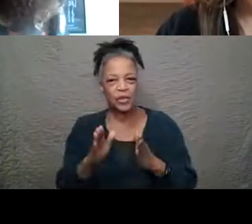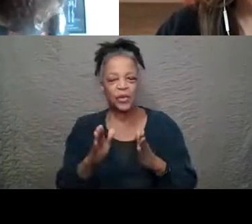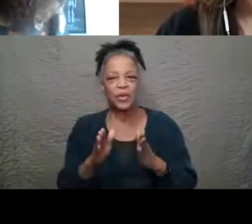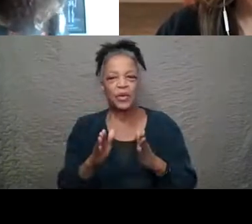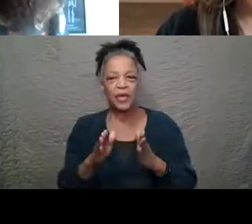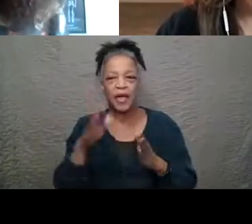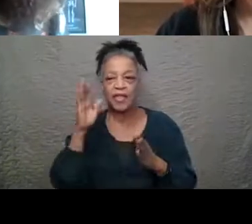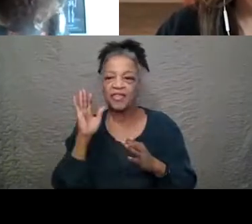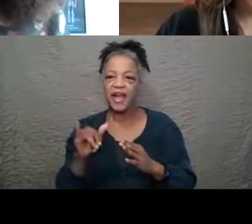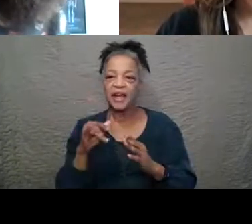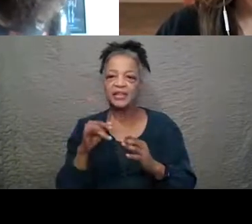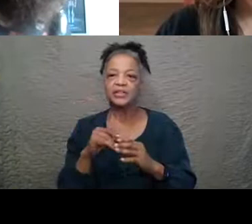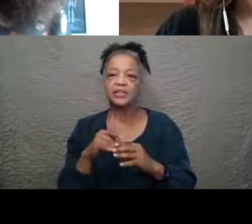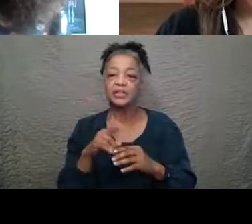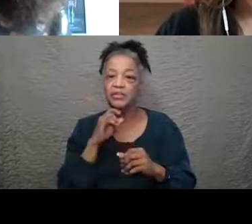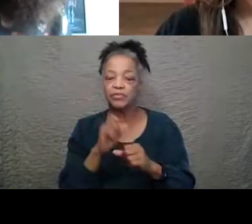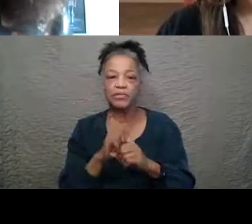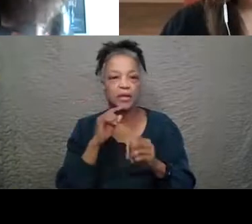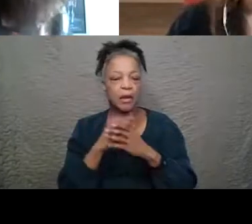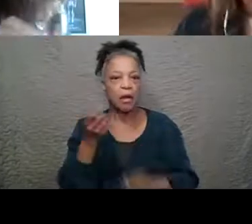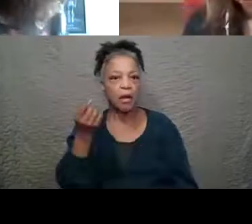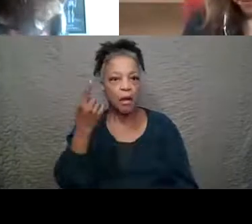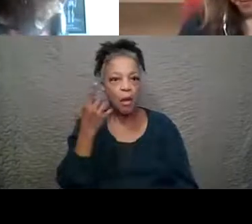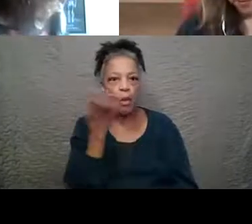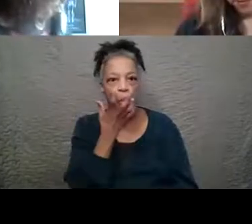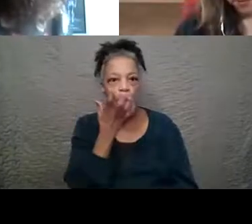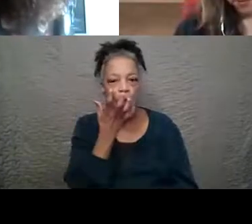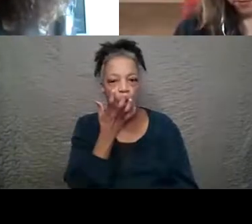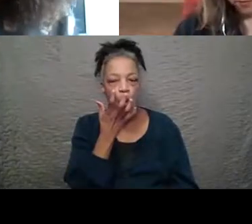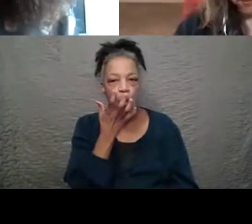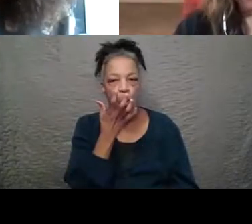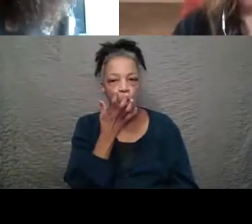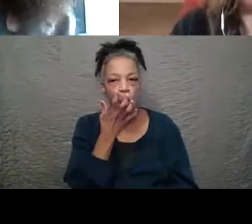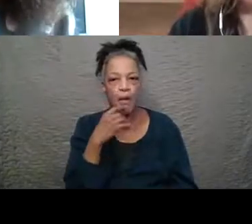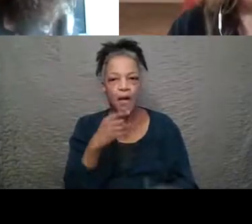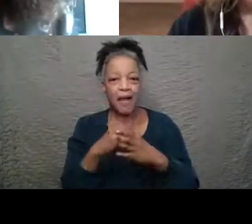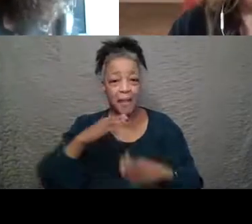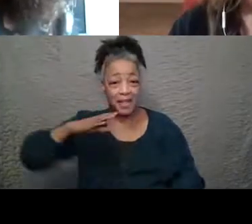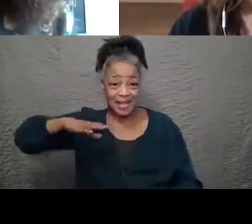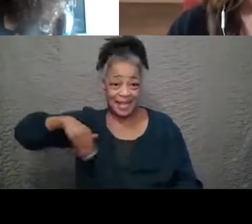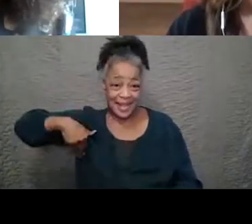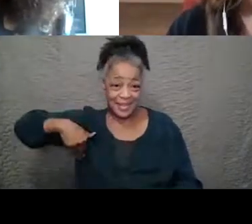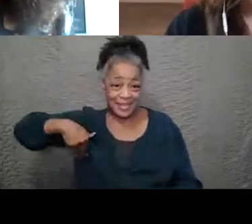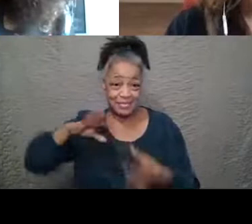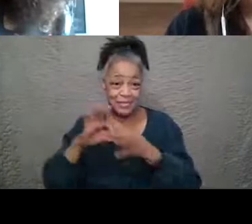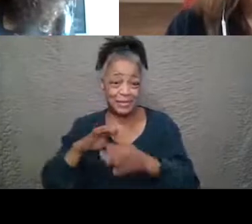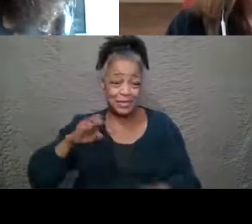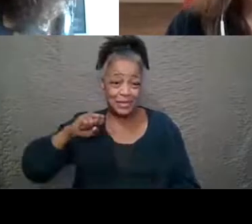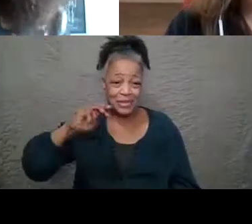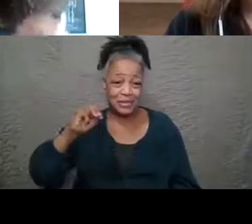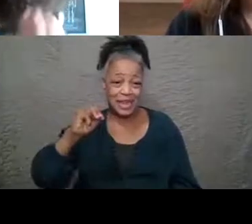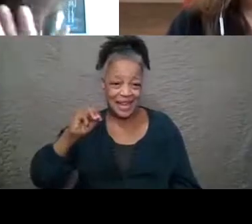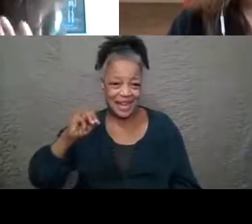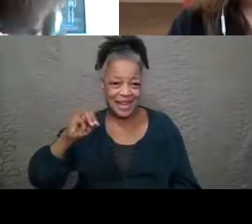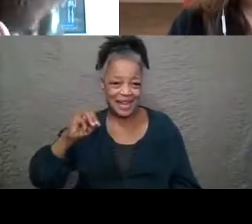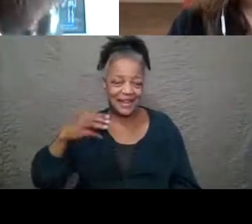has been really illuminating for me as somebody who is pretty late to the game as far as social media is concerned.